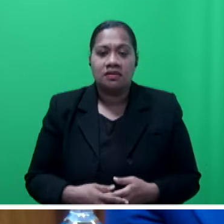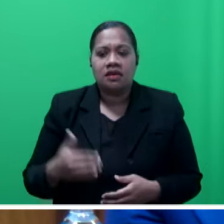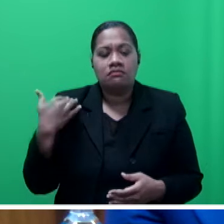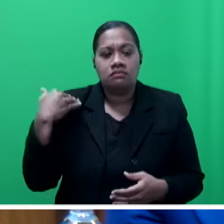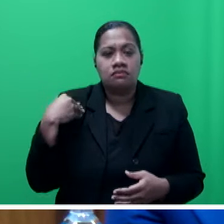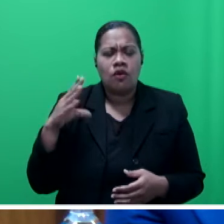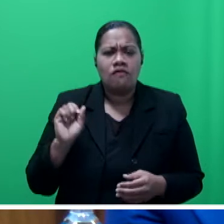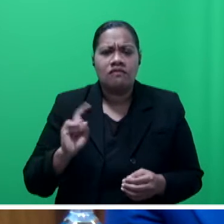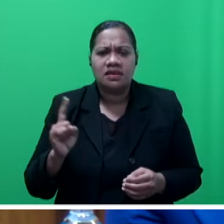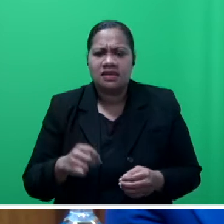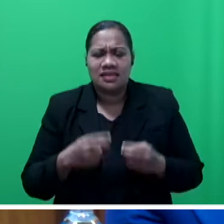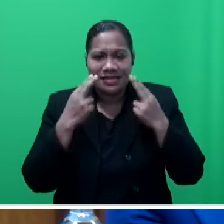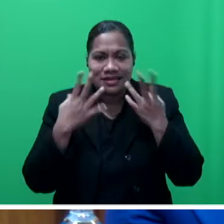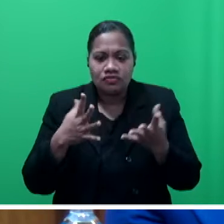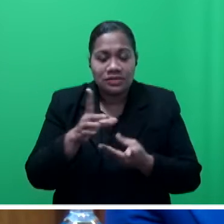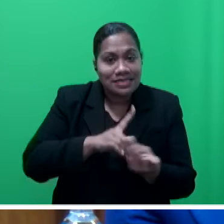disasters, floods,